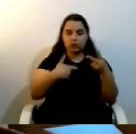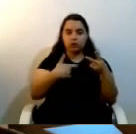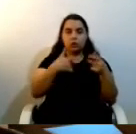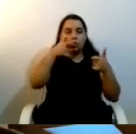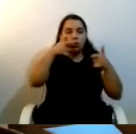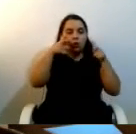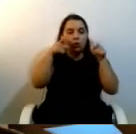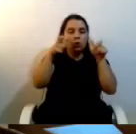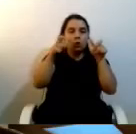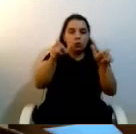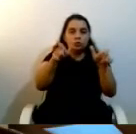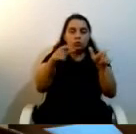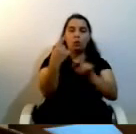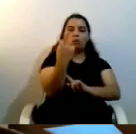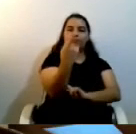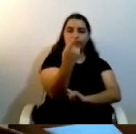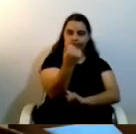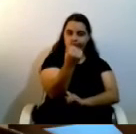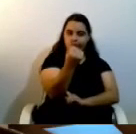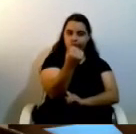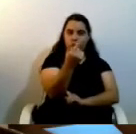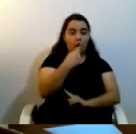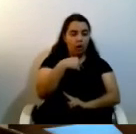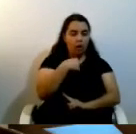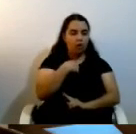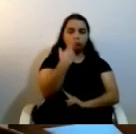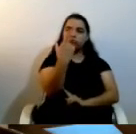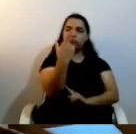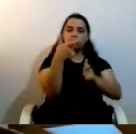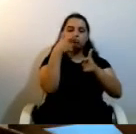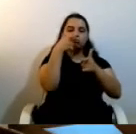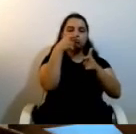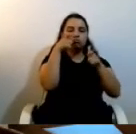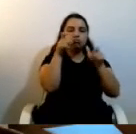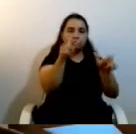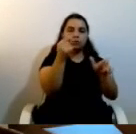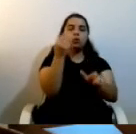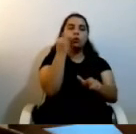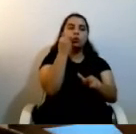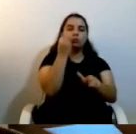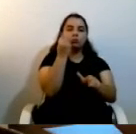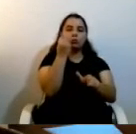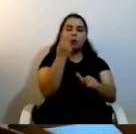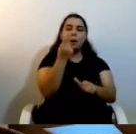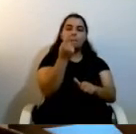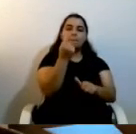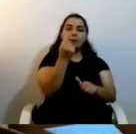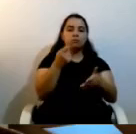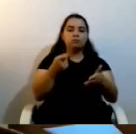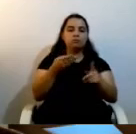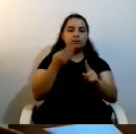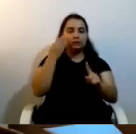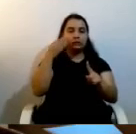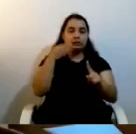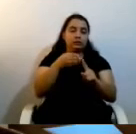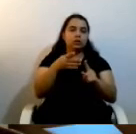flow. We control the money through direct payments. That is, money from the government